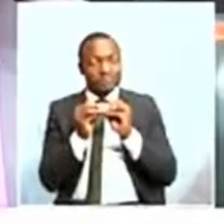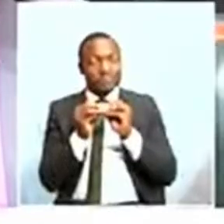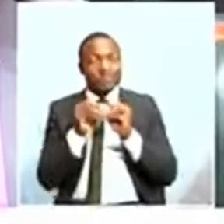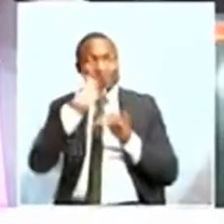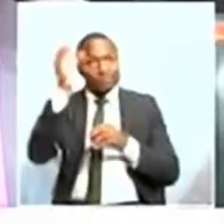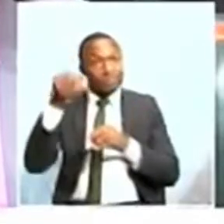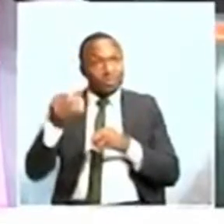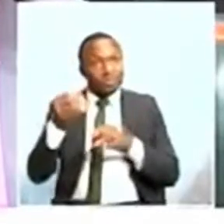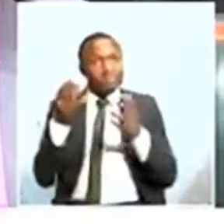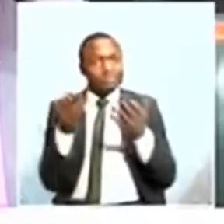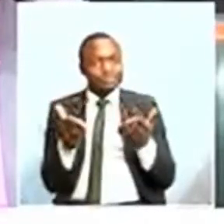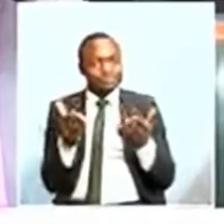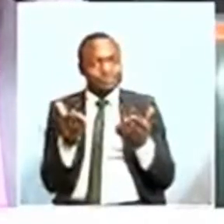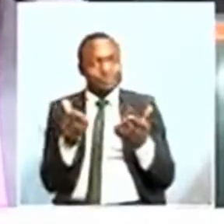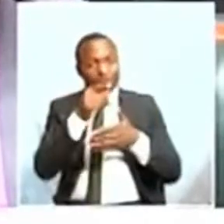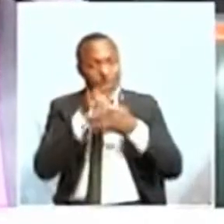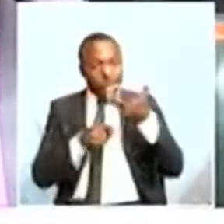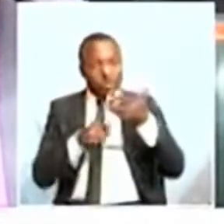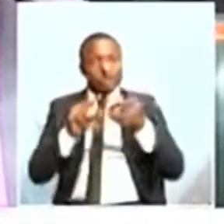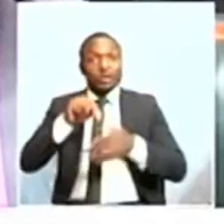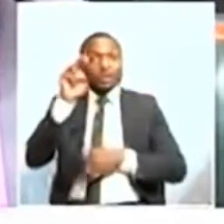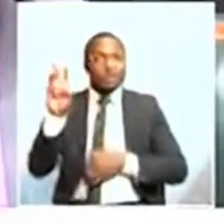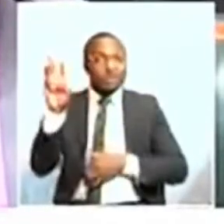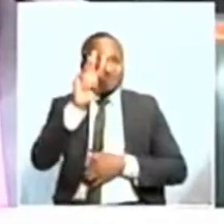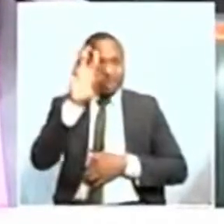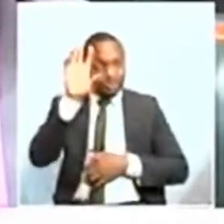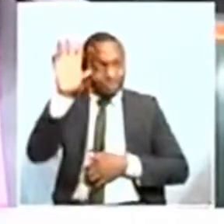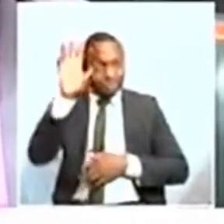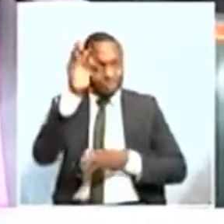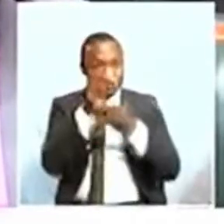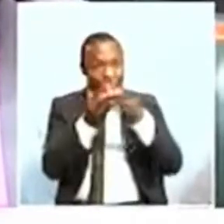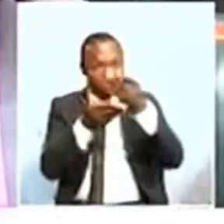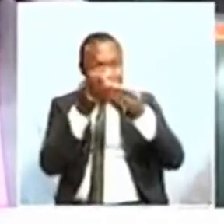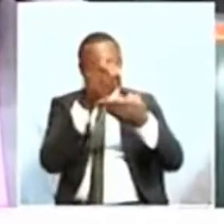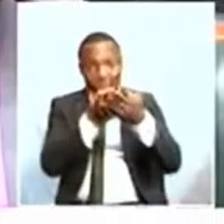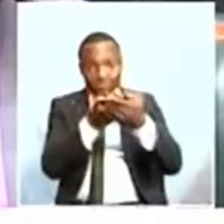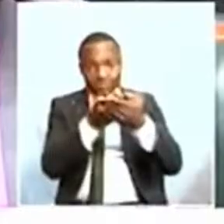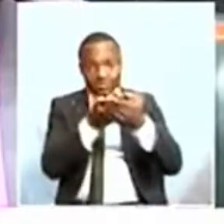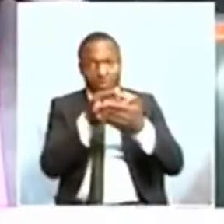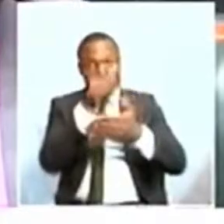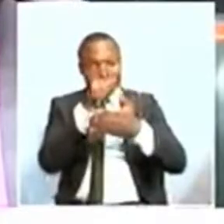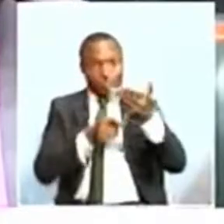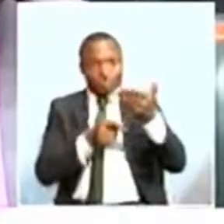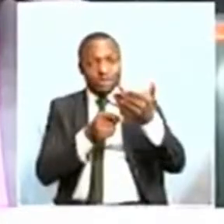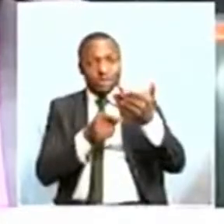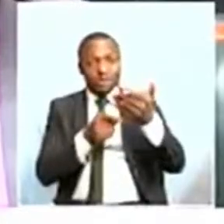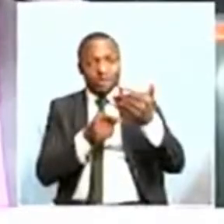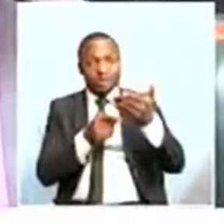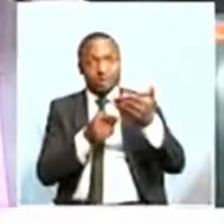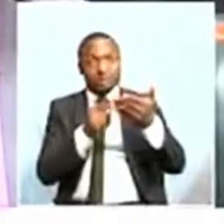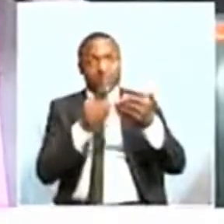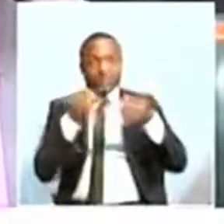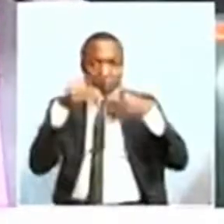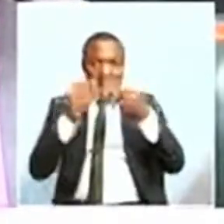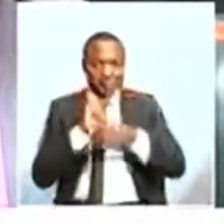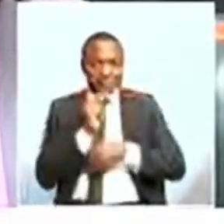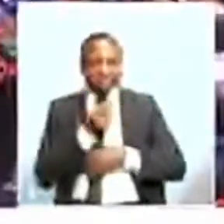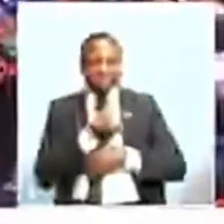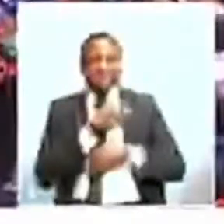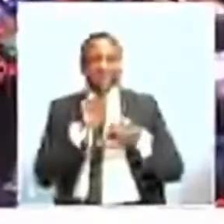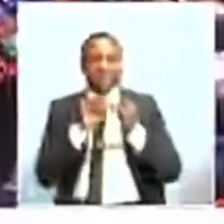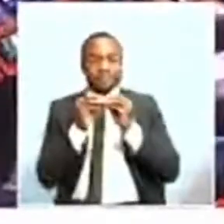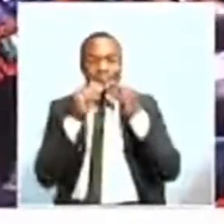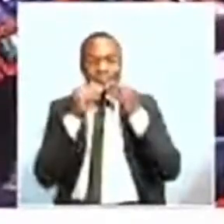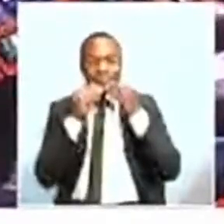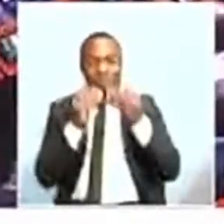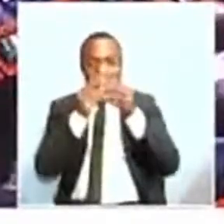percentage roughly of what Northwestern Province contributed to whatever was you gave us on the floor? Thank you.